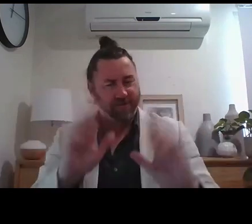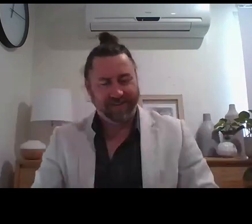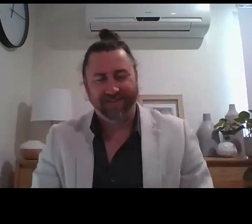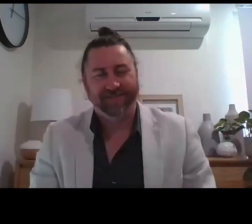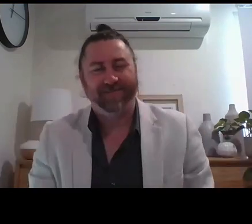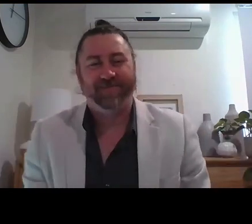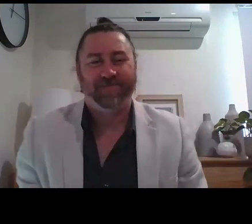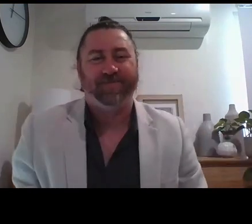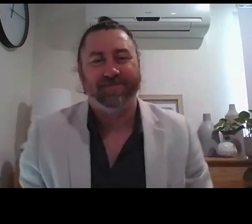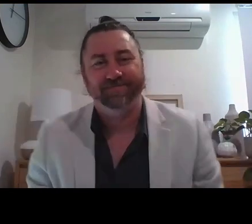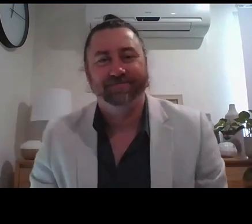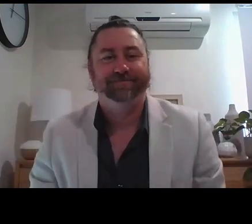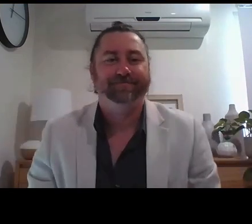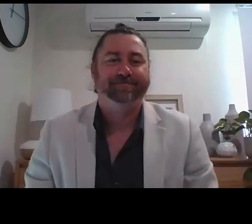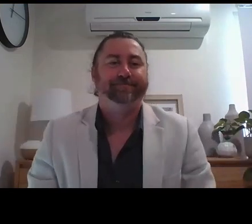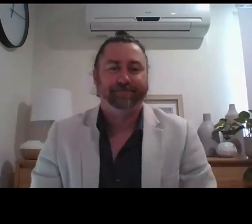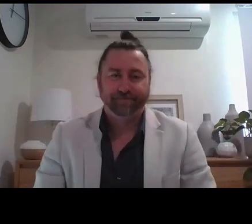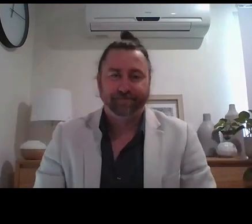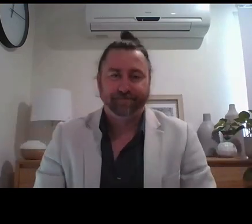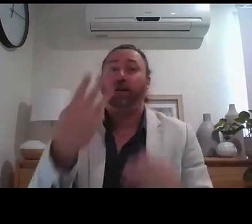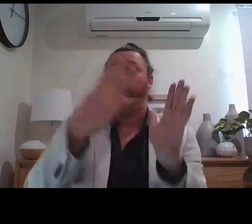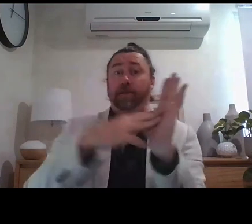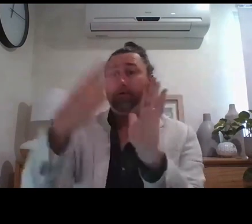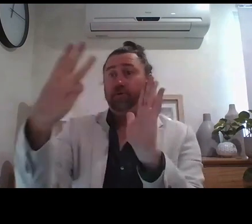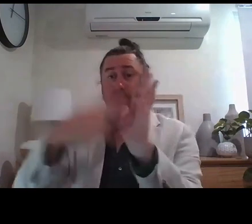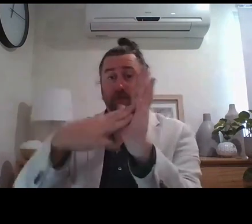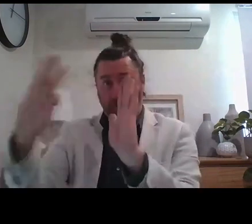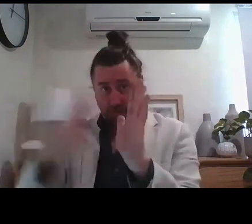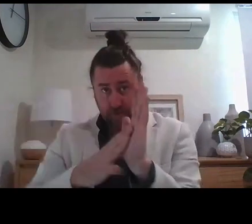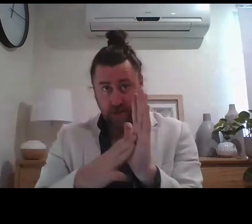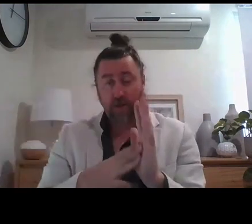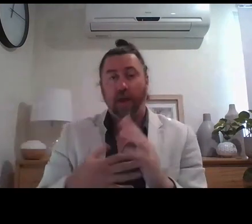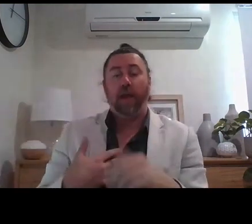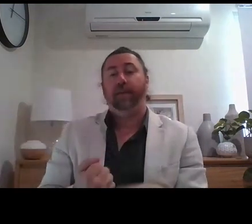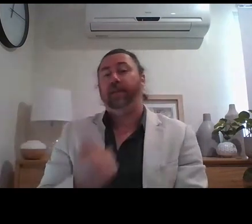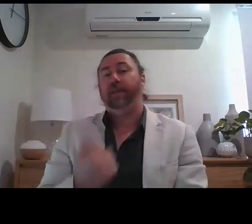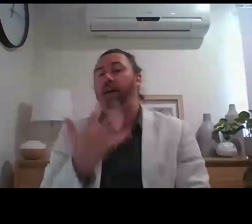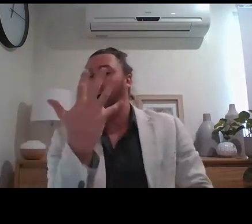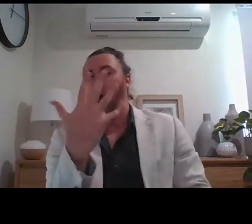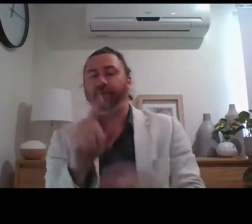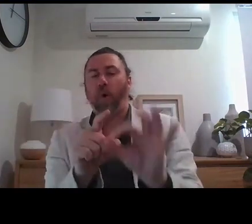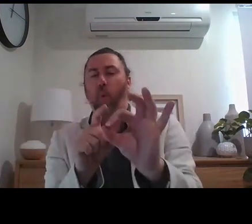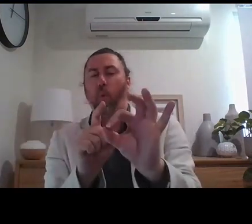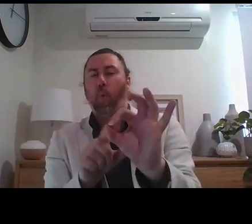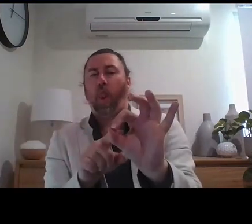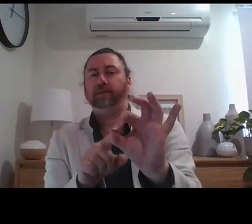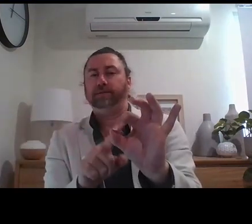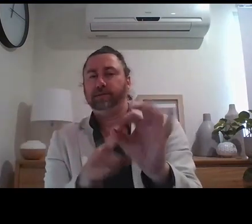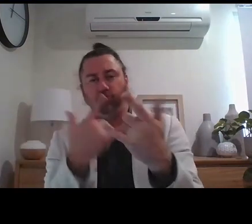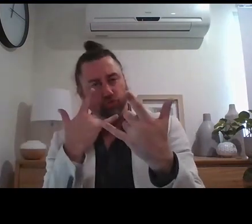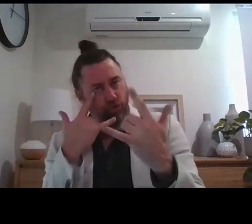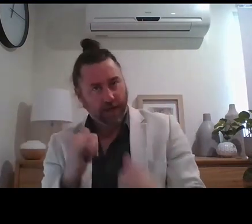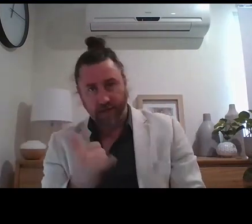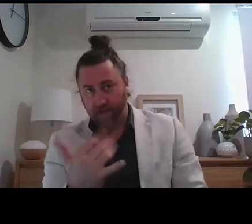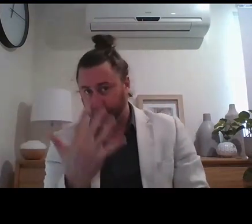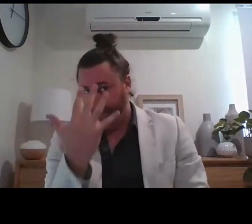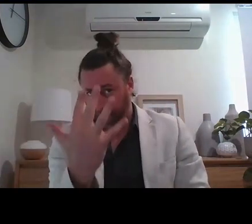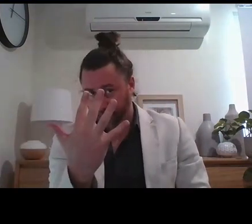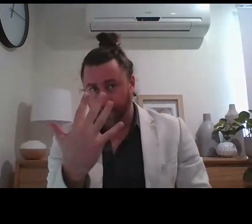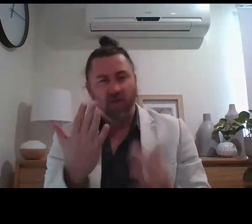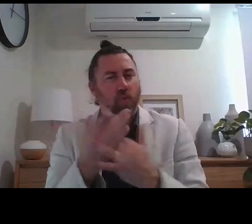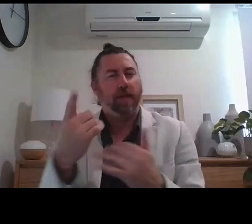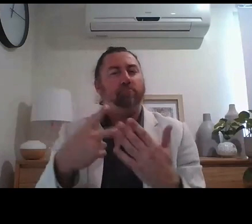So walking through these, every quarter, data for 5 quality indicators are reported through the National Aged Care Mandatory Quality Indicator